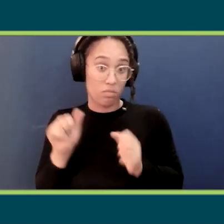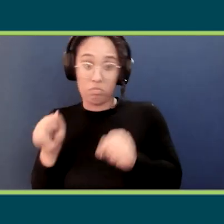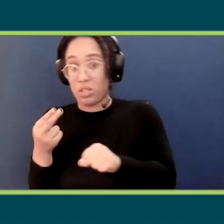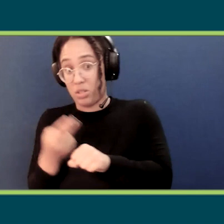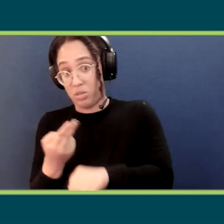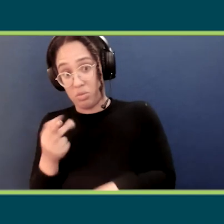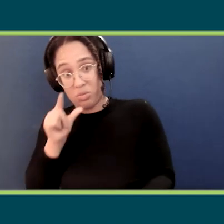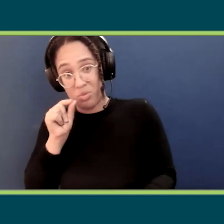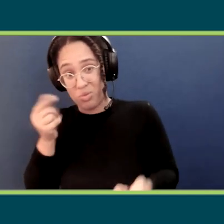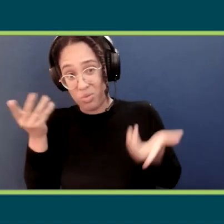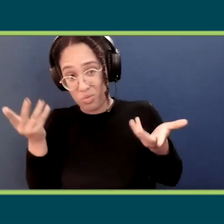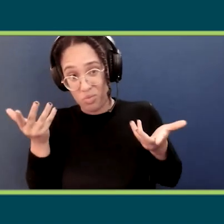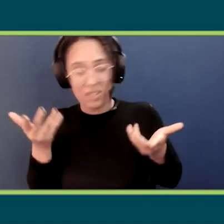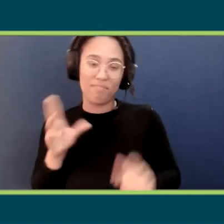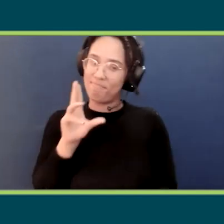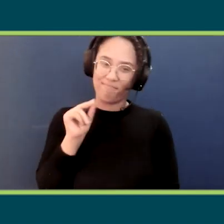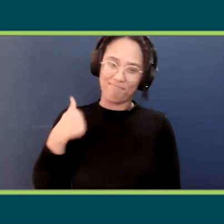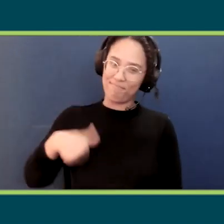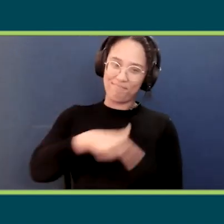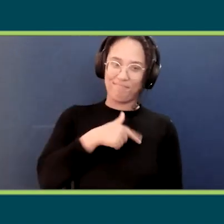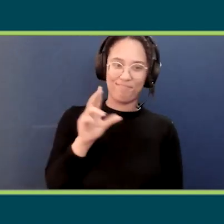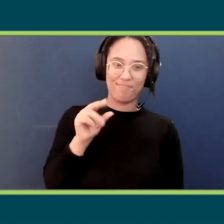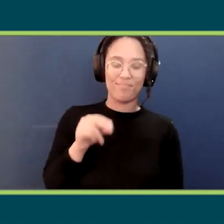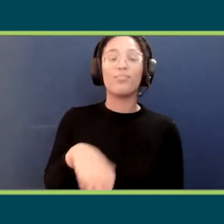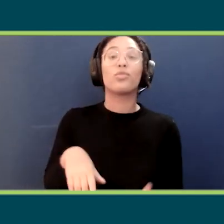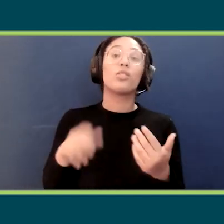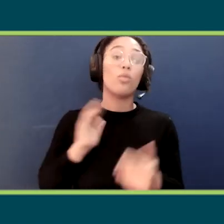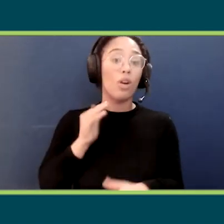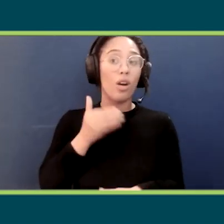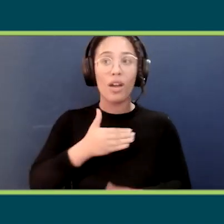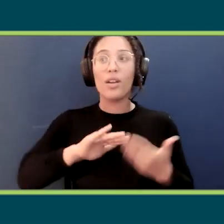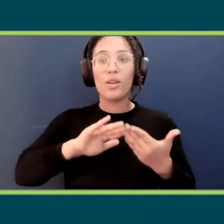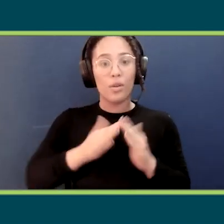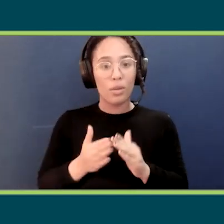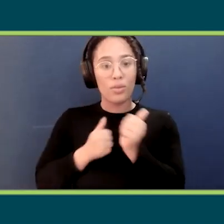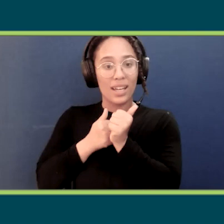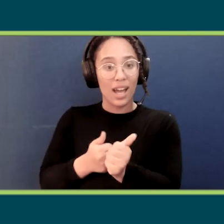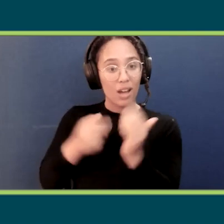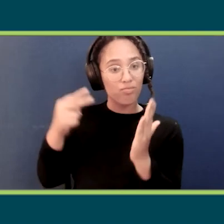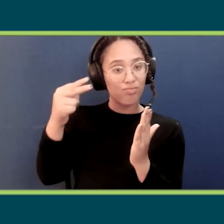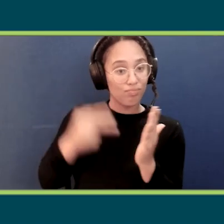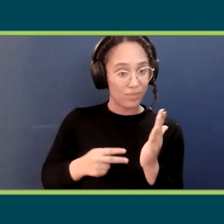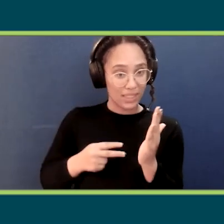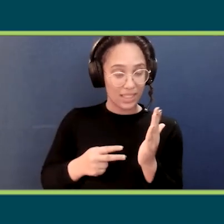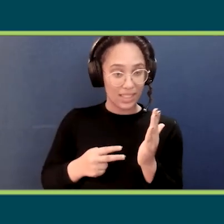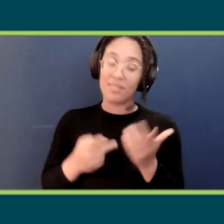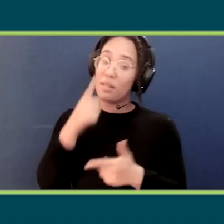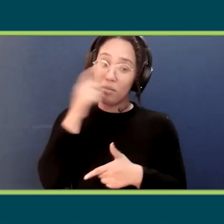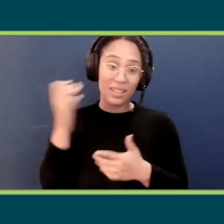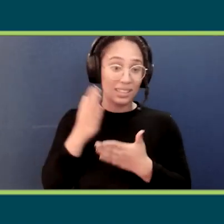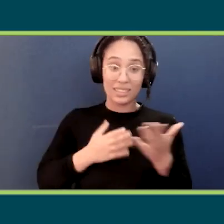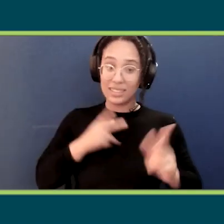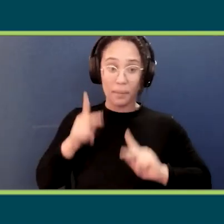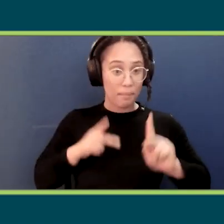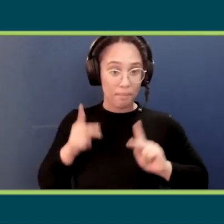know. We're not there. So read the community guidelines, because some of us have not been in spaces where it is about